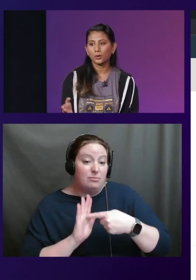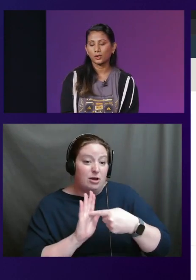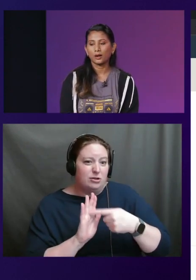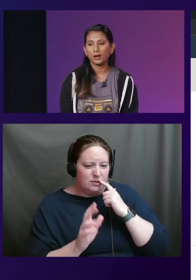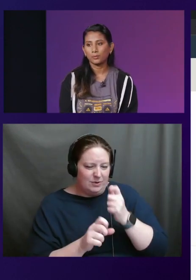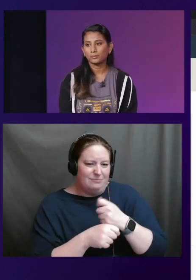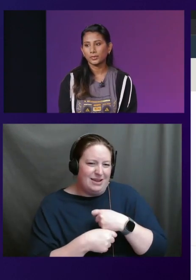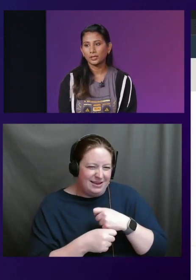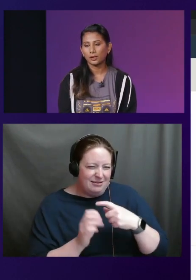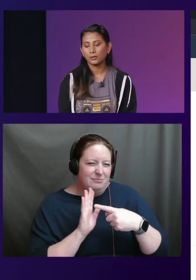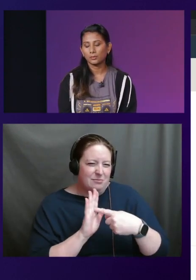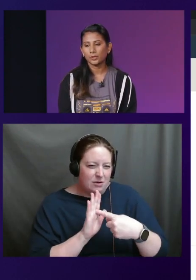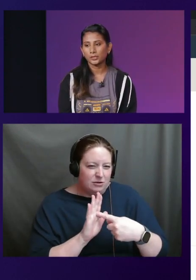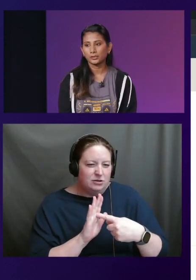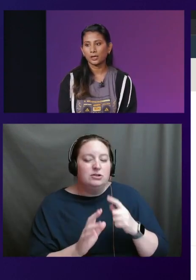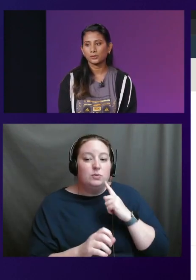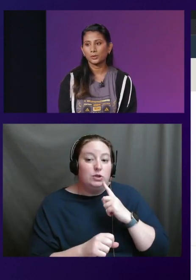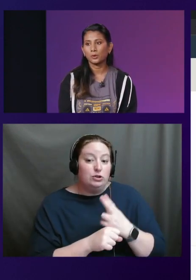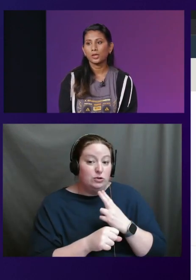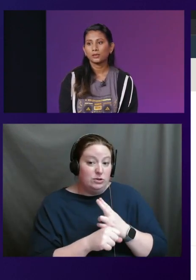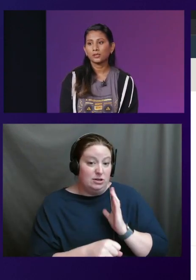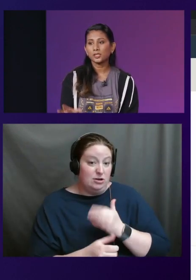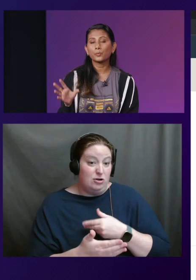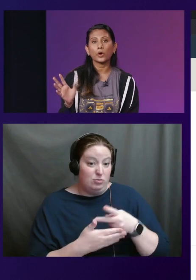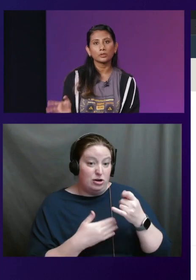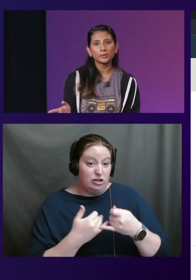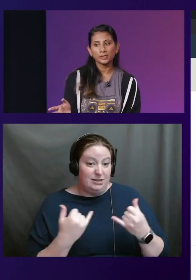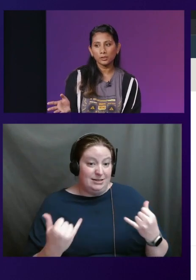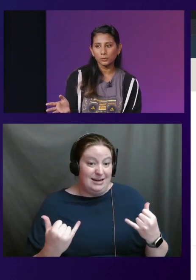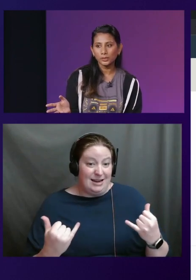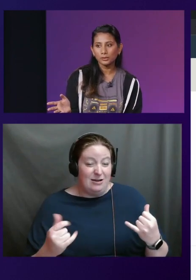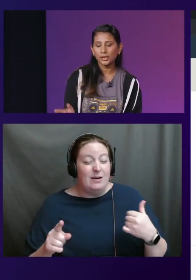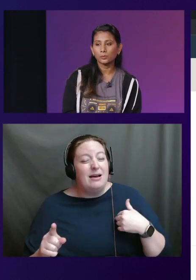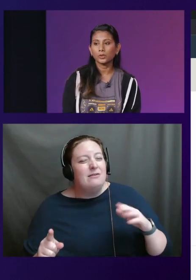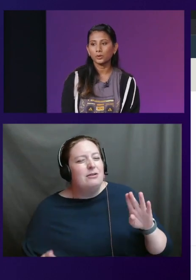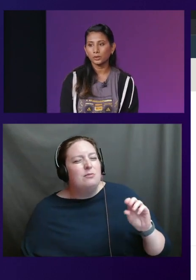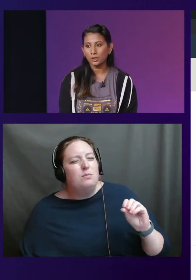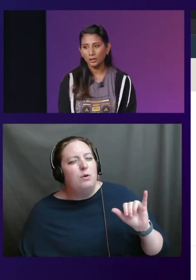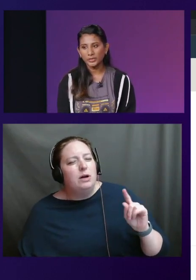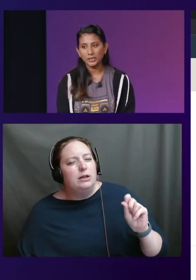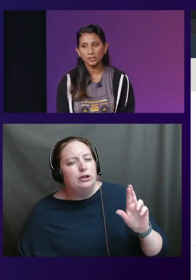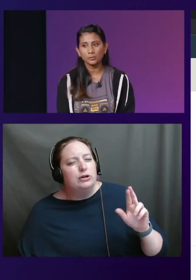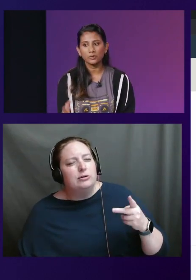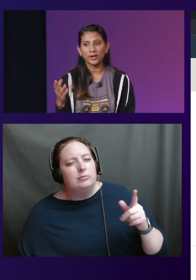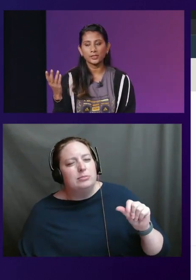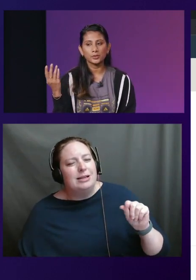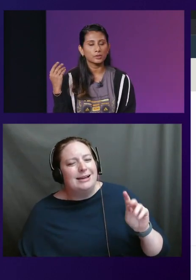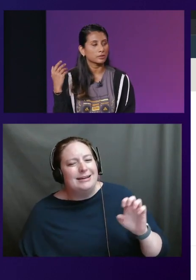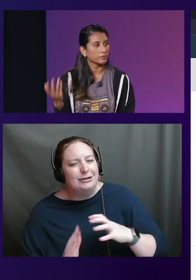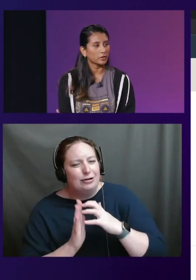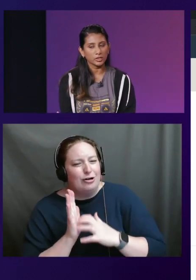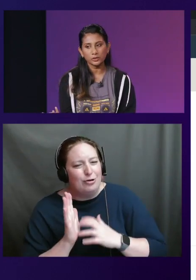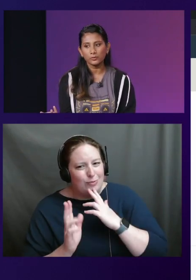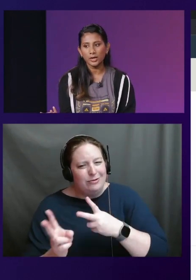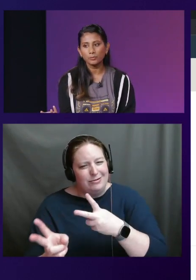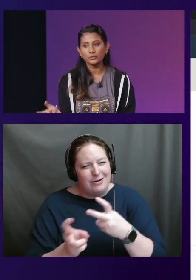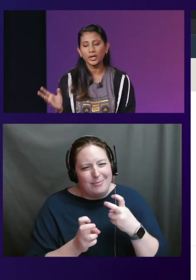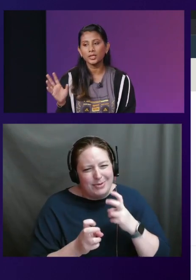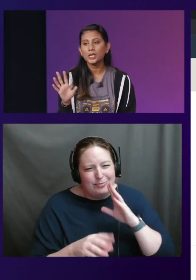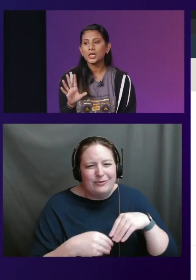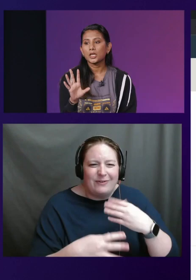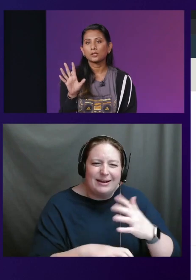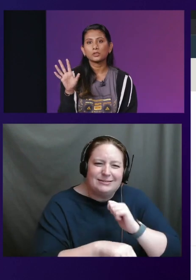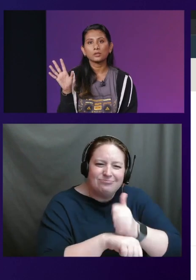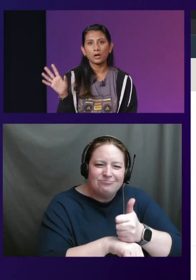in our project now. So there's this boilerplate code that we're going to copy. It provides you the configuration for